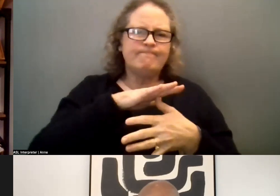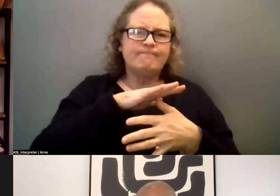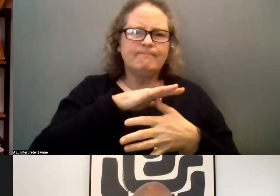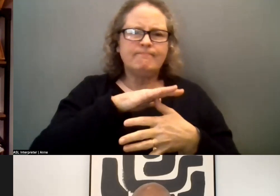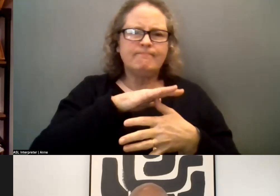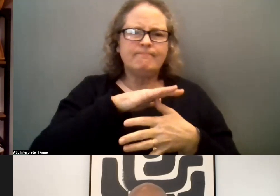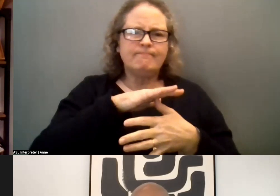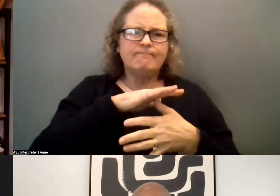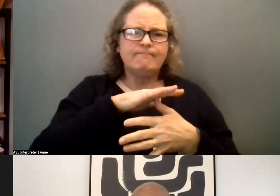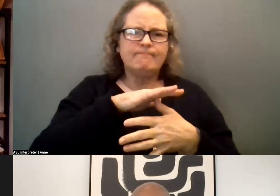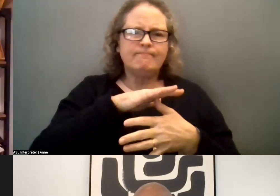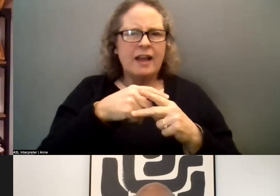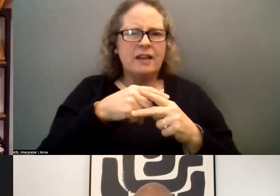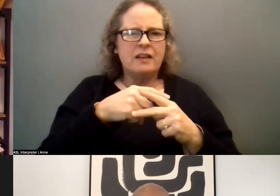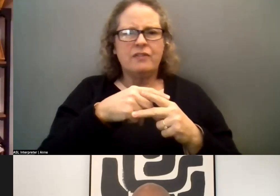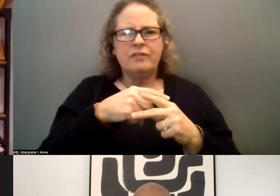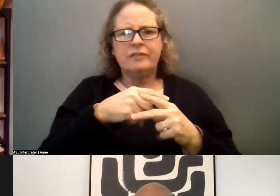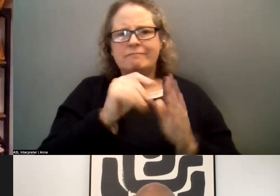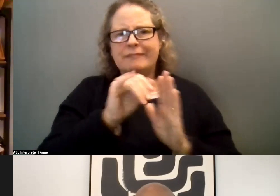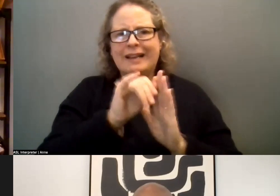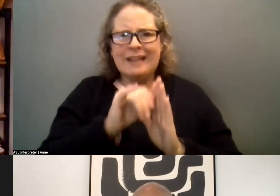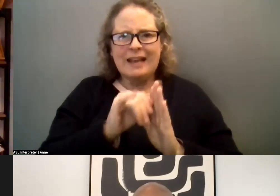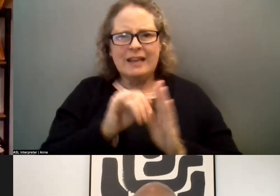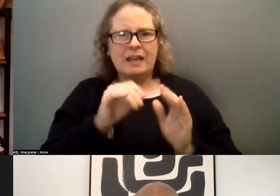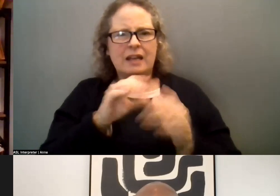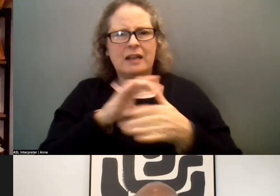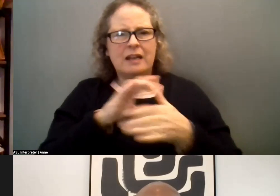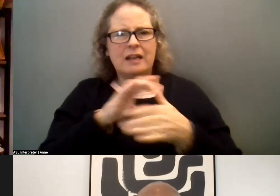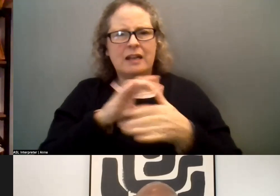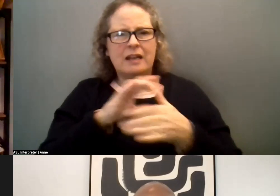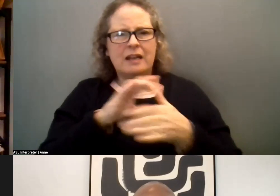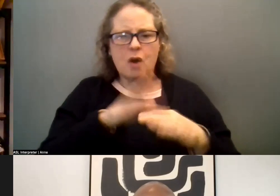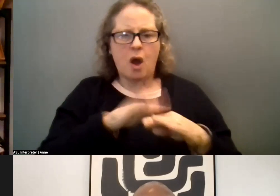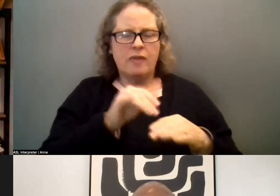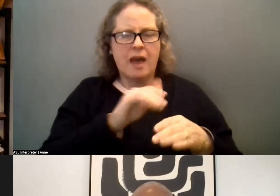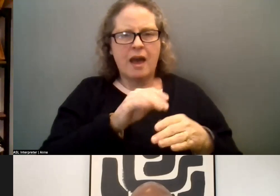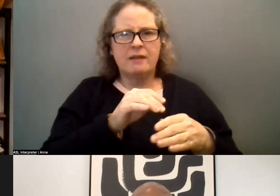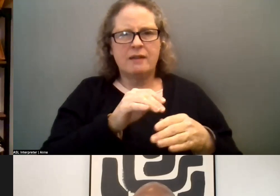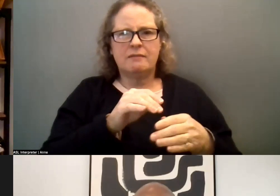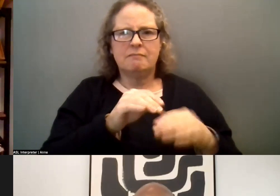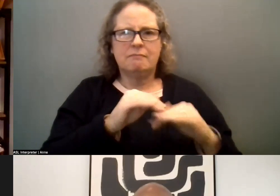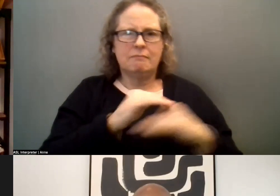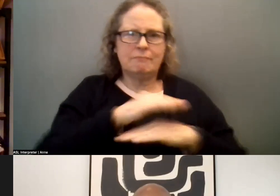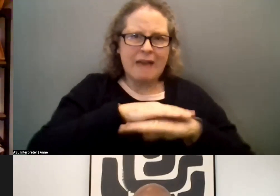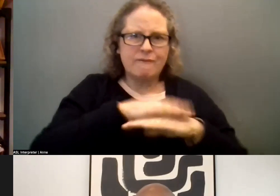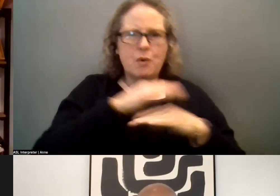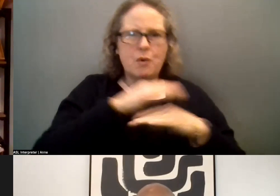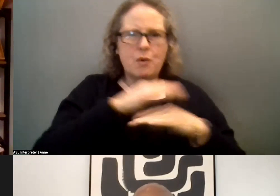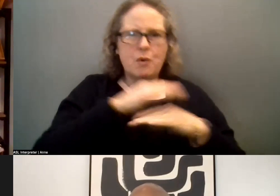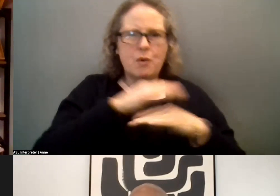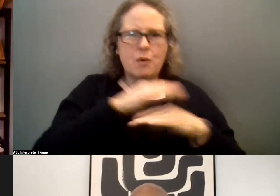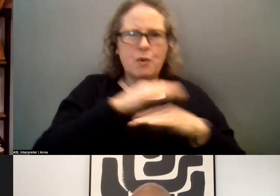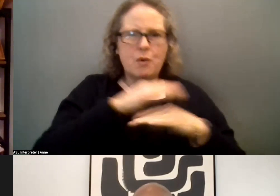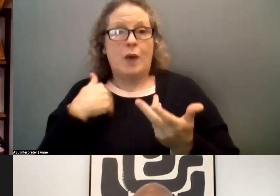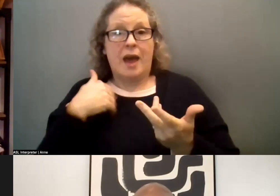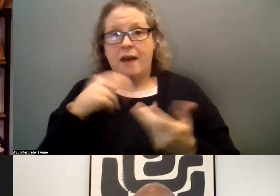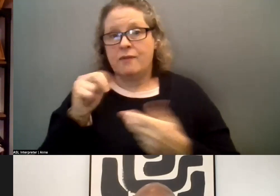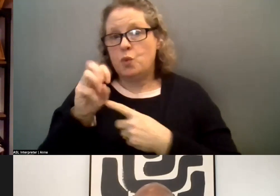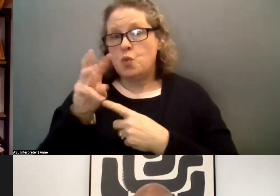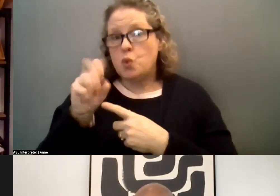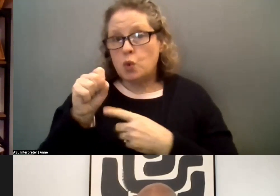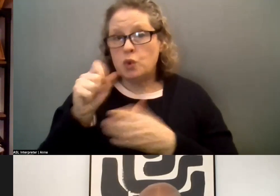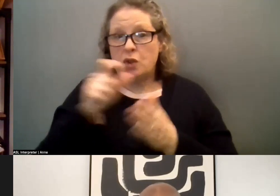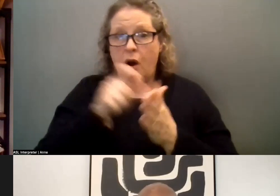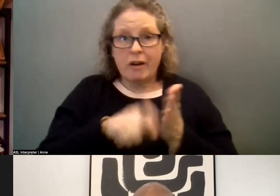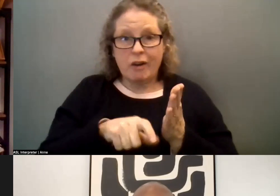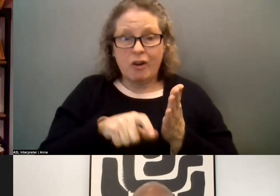but I try to remember that, like, okay, news articles, previews, and things of that nature That's definitely, we want to